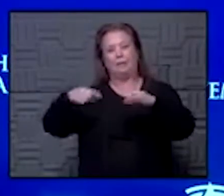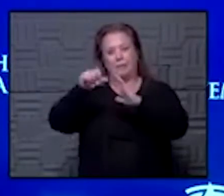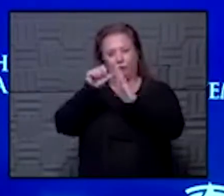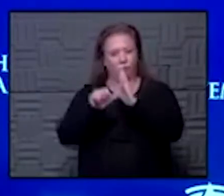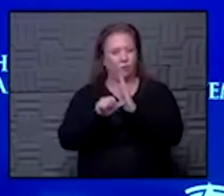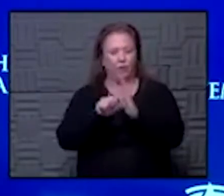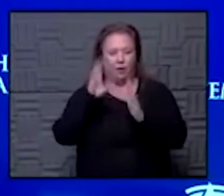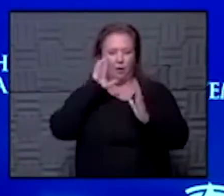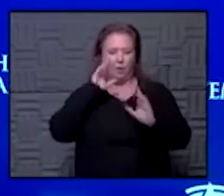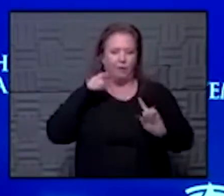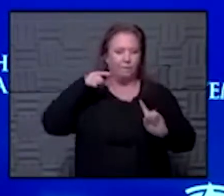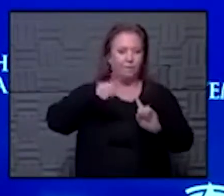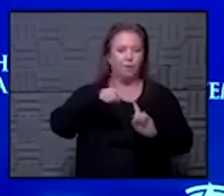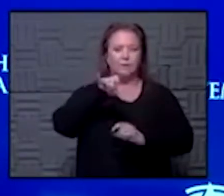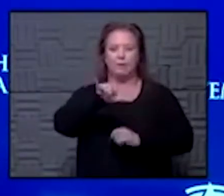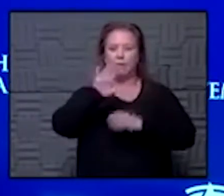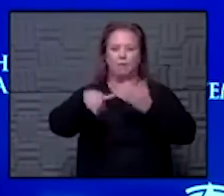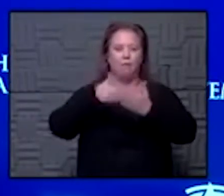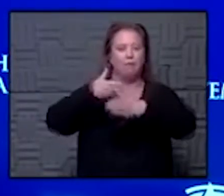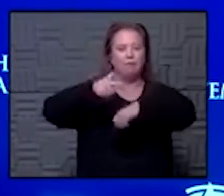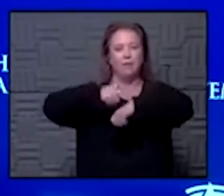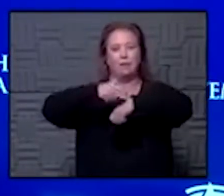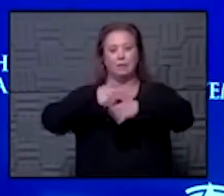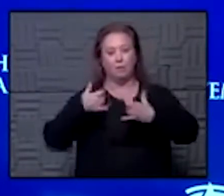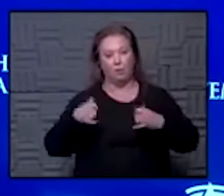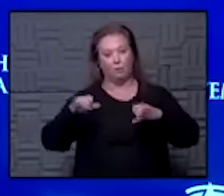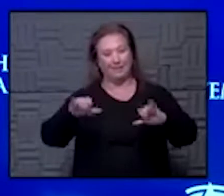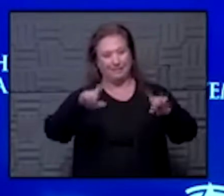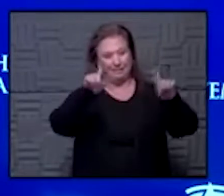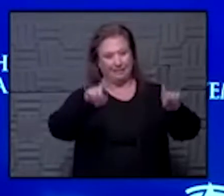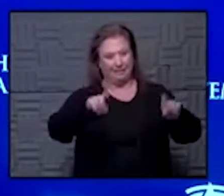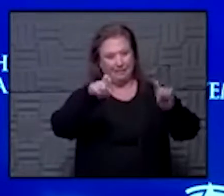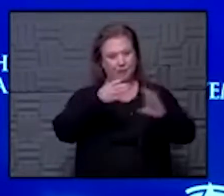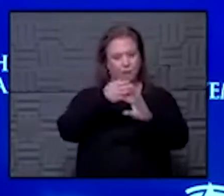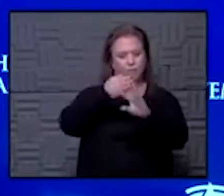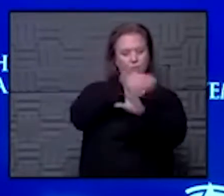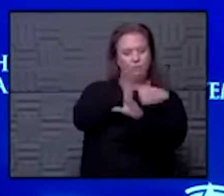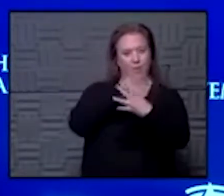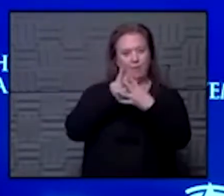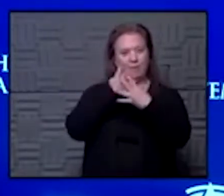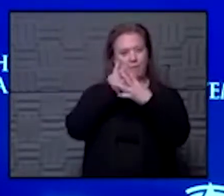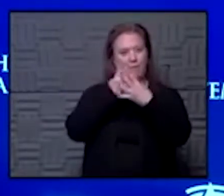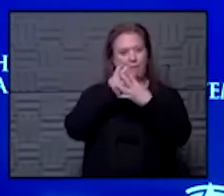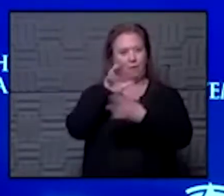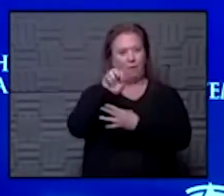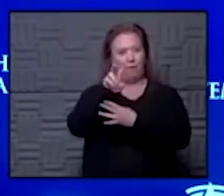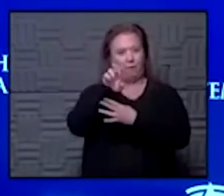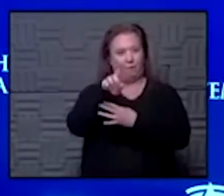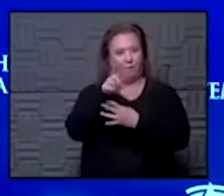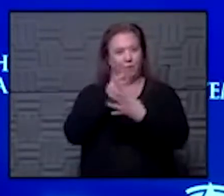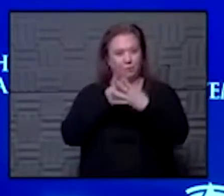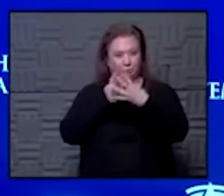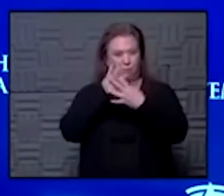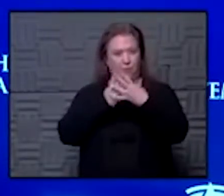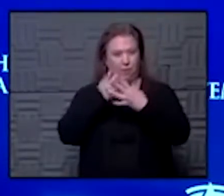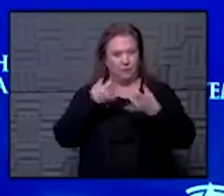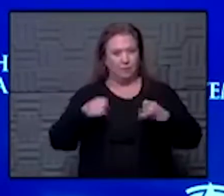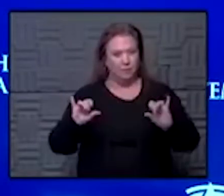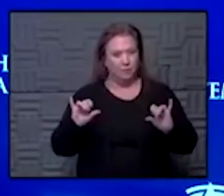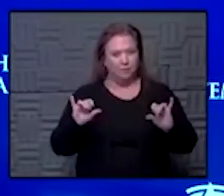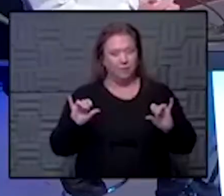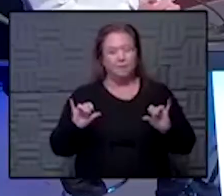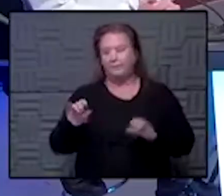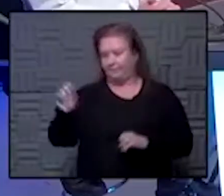about that all the time. Talk about how are we still pre-testing patients for COVID before you allow them to do a